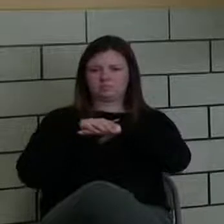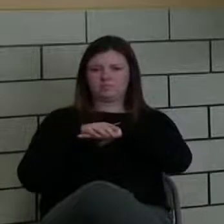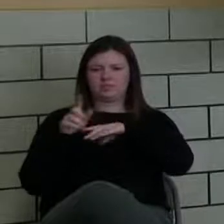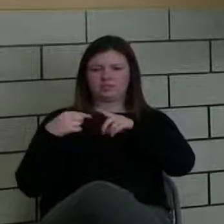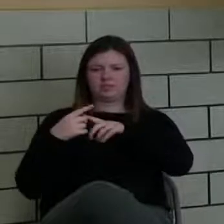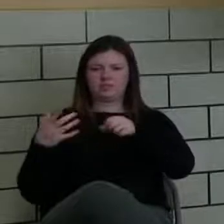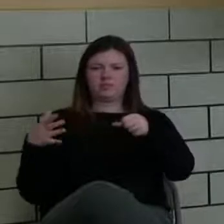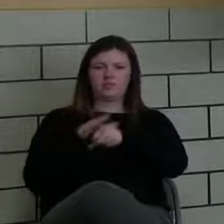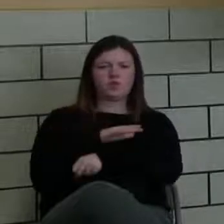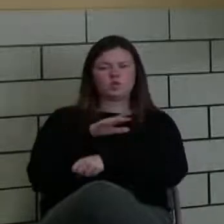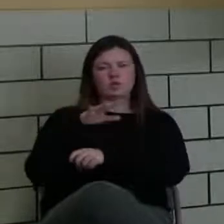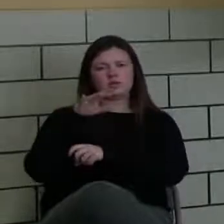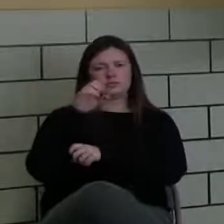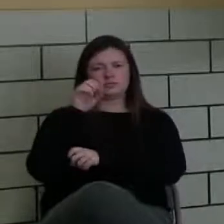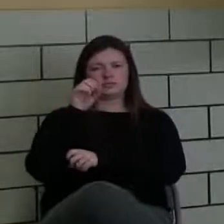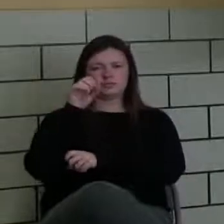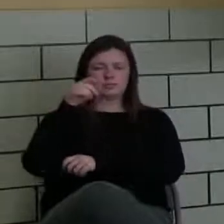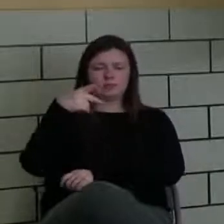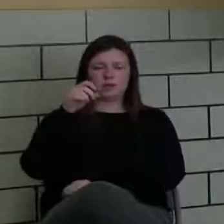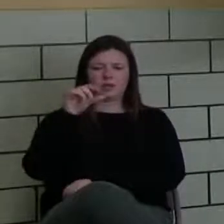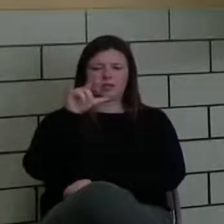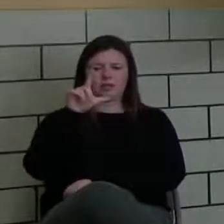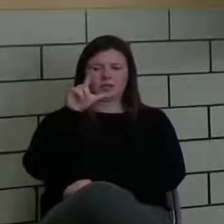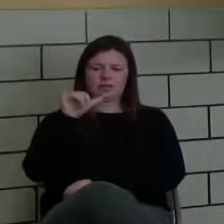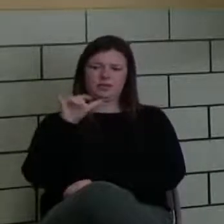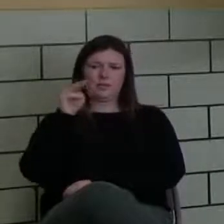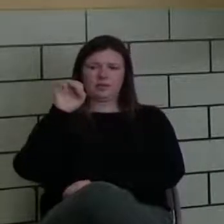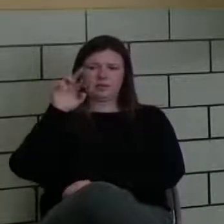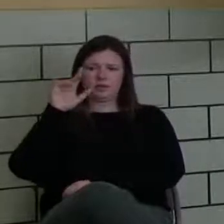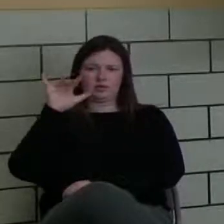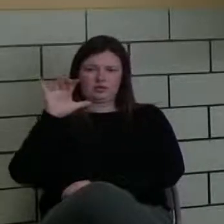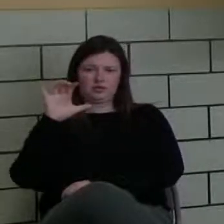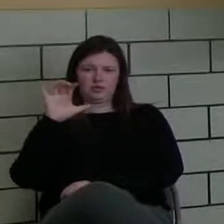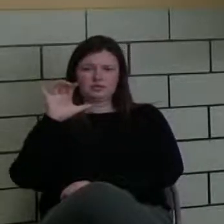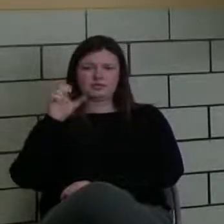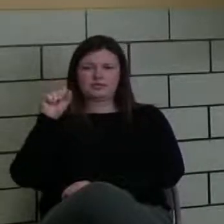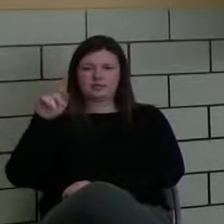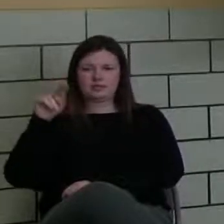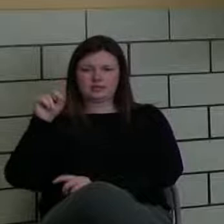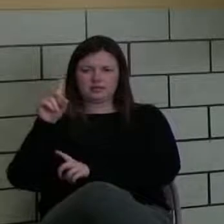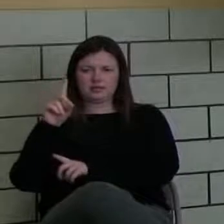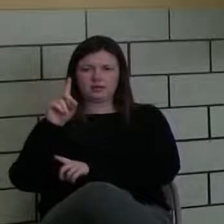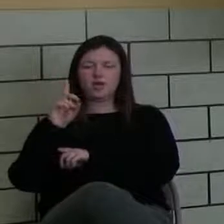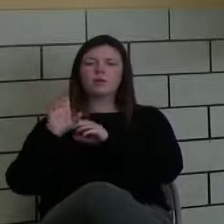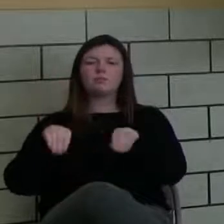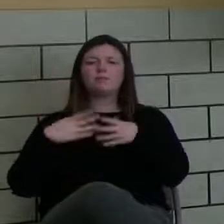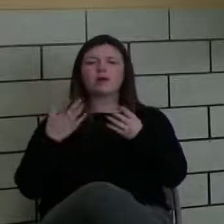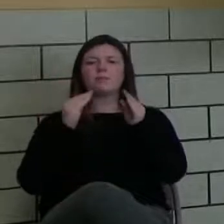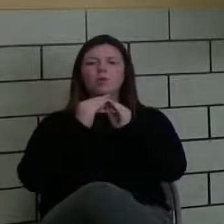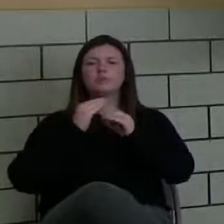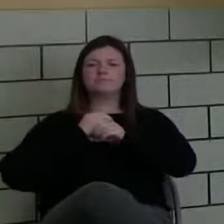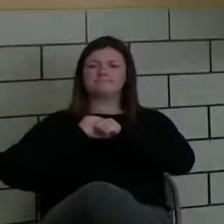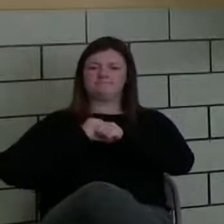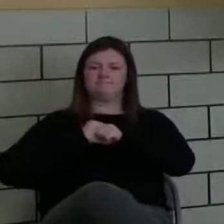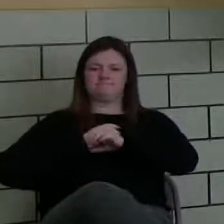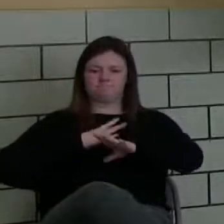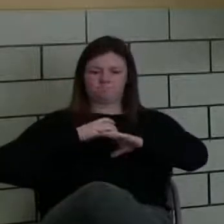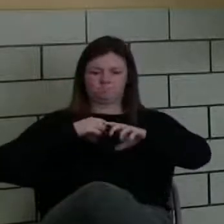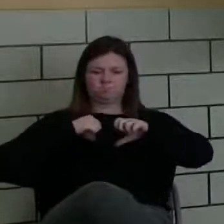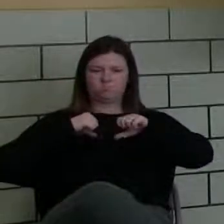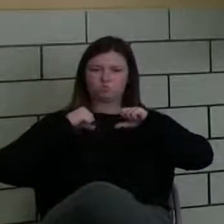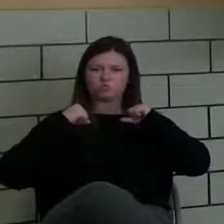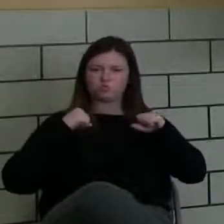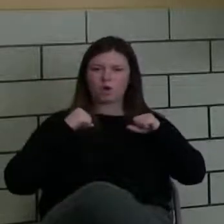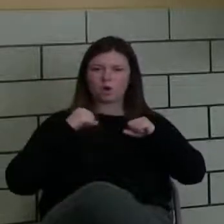sand. What that does is, one, it provides a very stable situation where those pavers should have very little to no